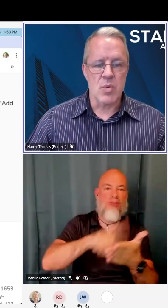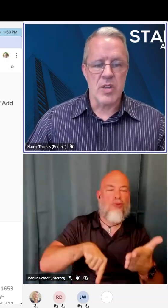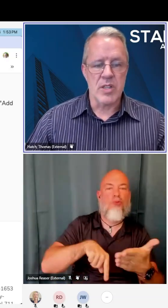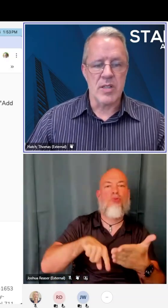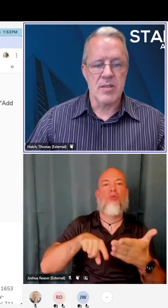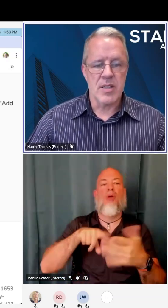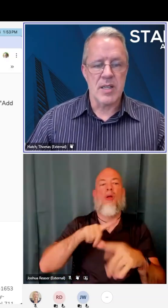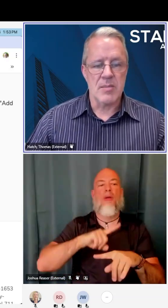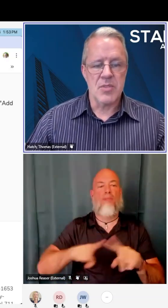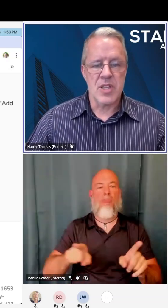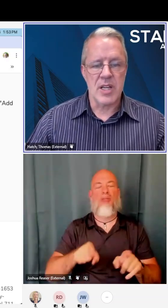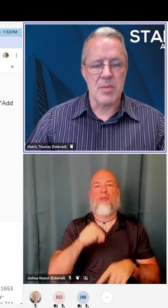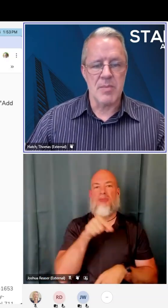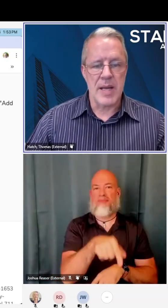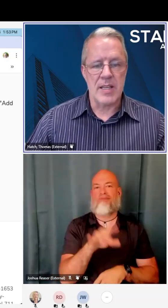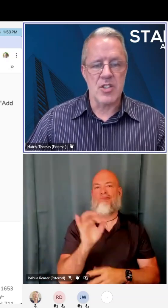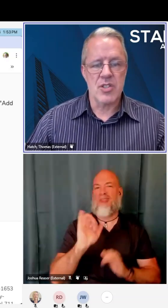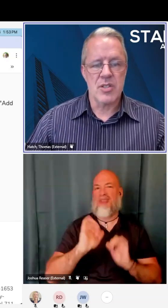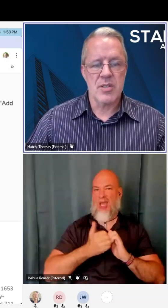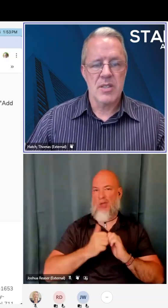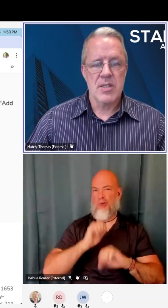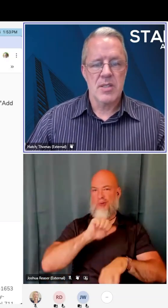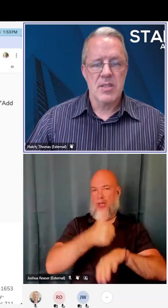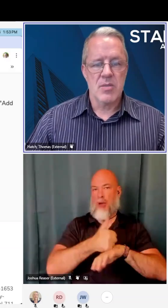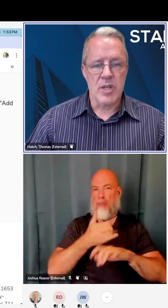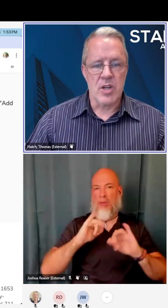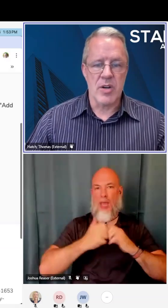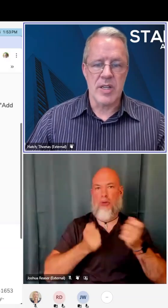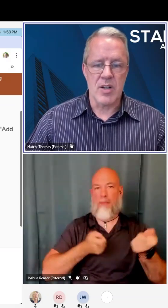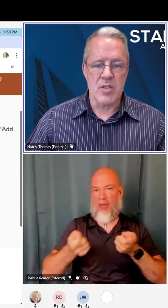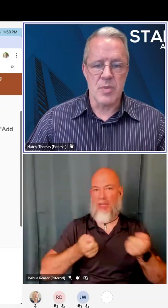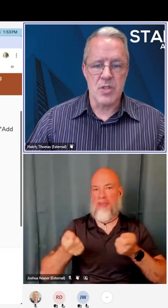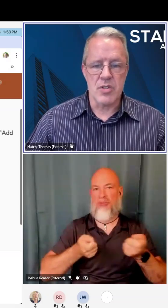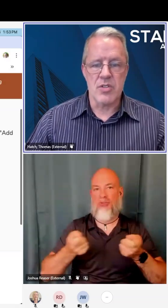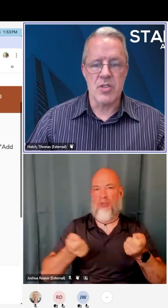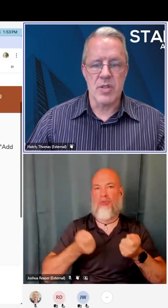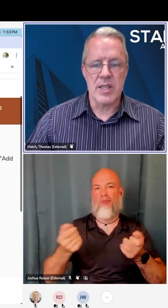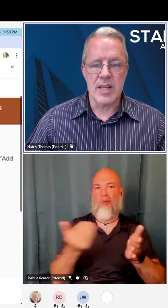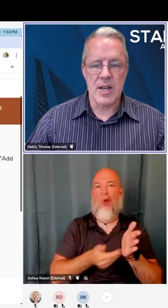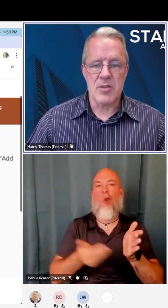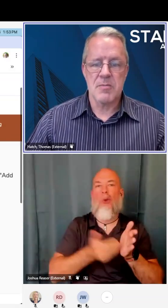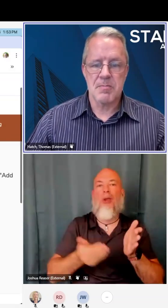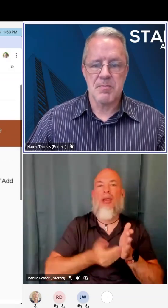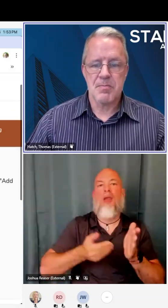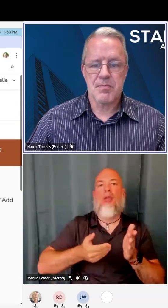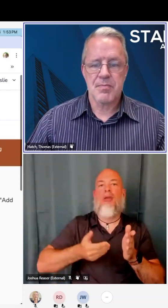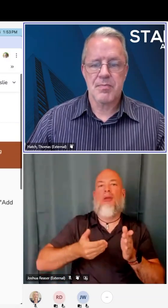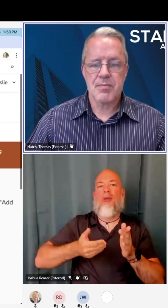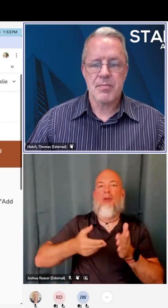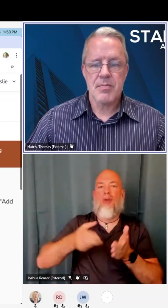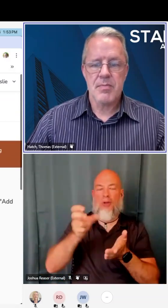But this is where you could set up and manage recurring contributions to the account.